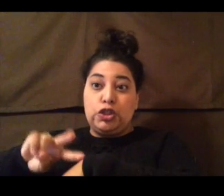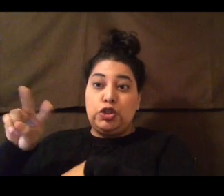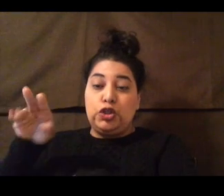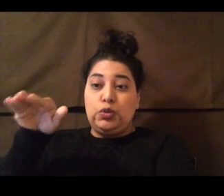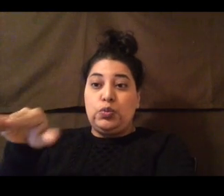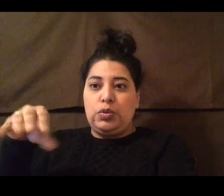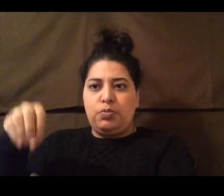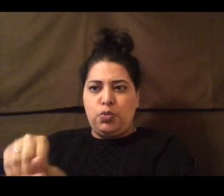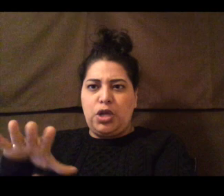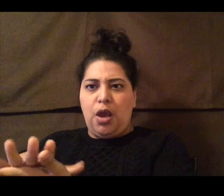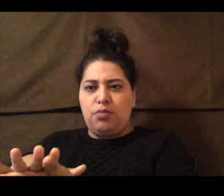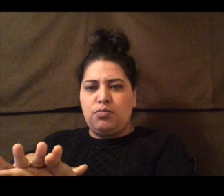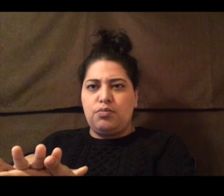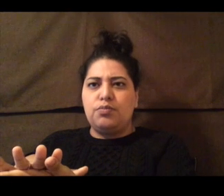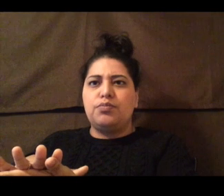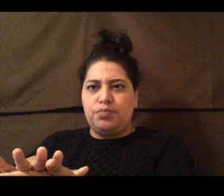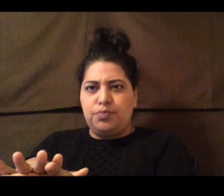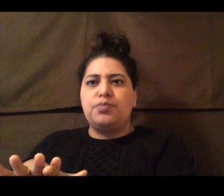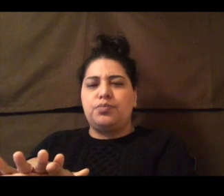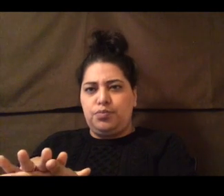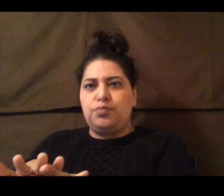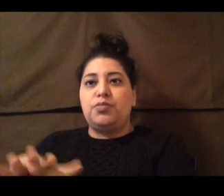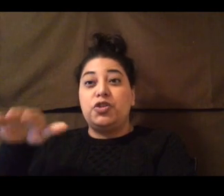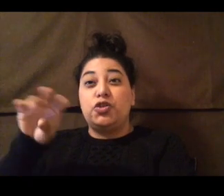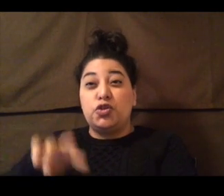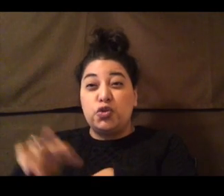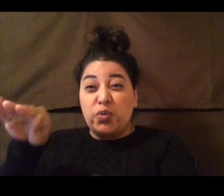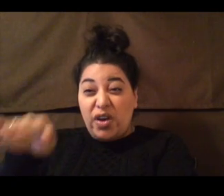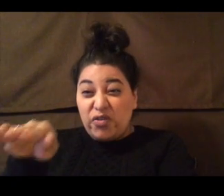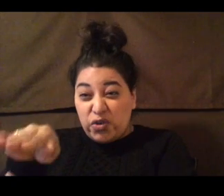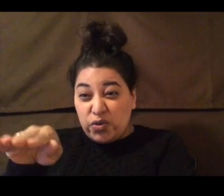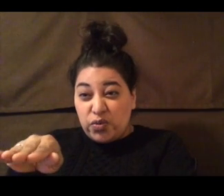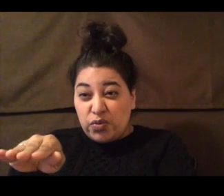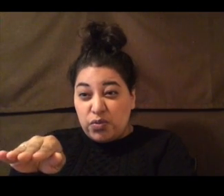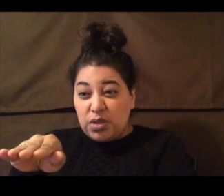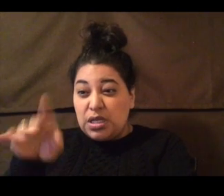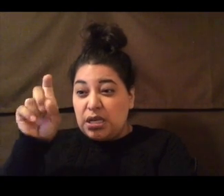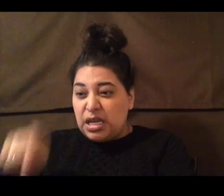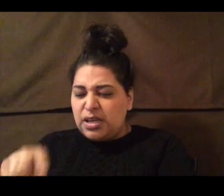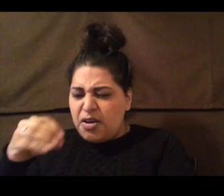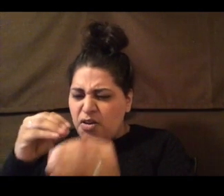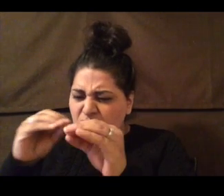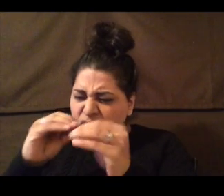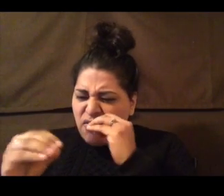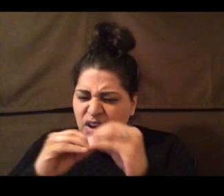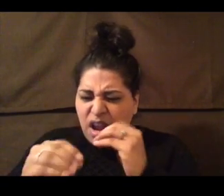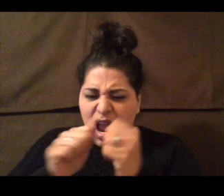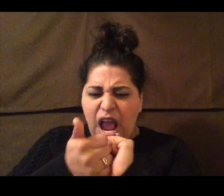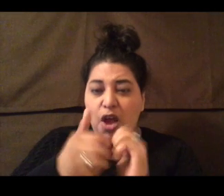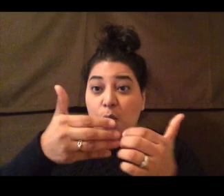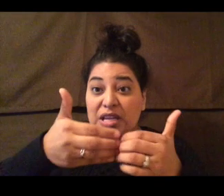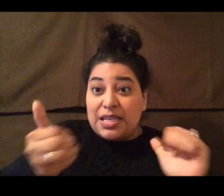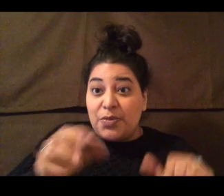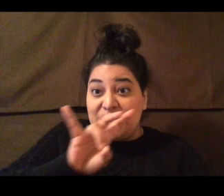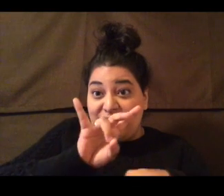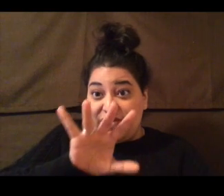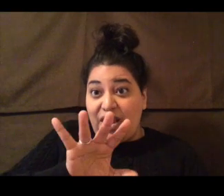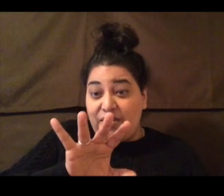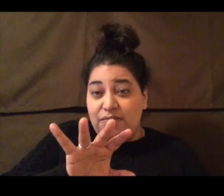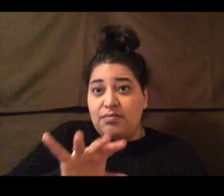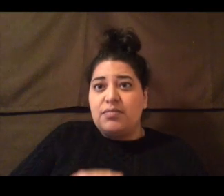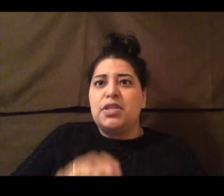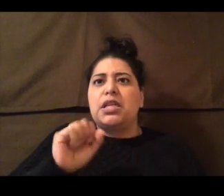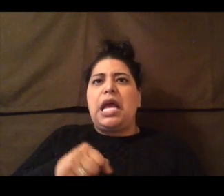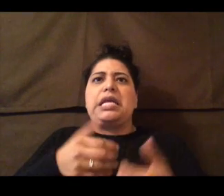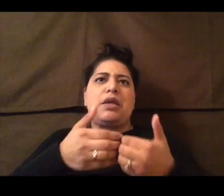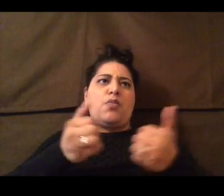p.m. Okay, and we need to figure out how we want to break it up. You could break it up into 20, 40, 60,